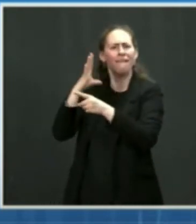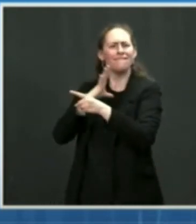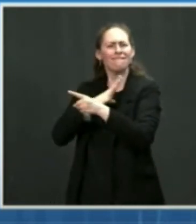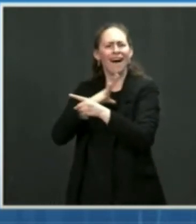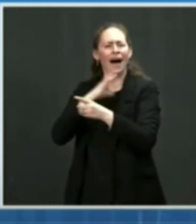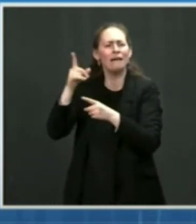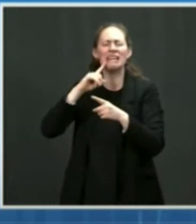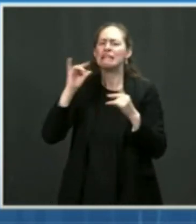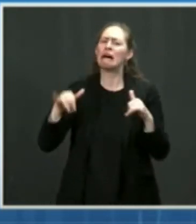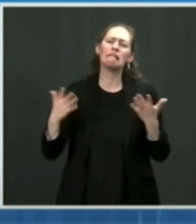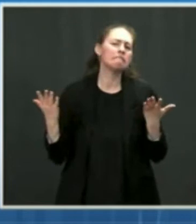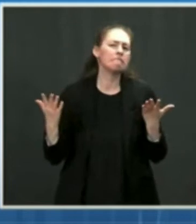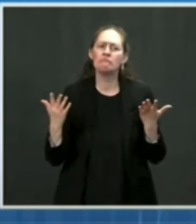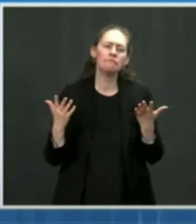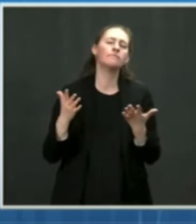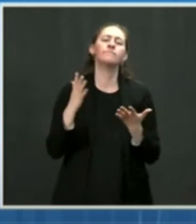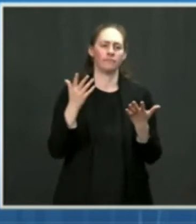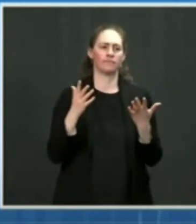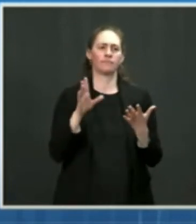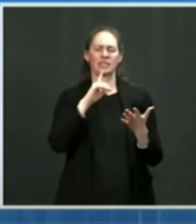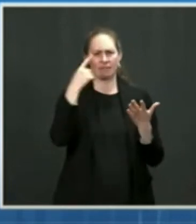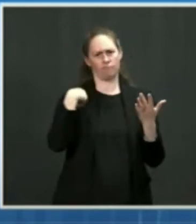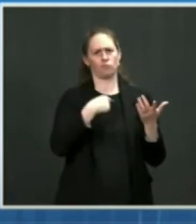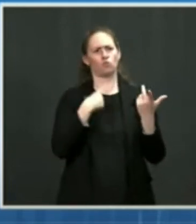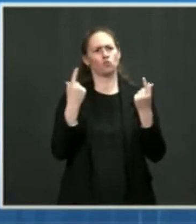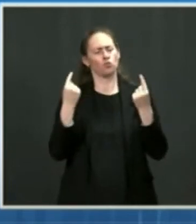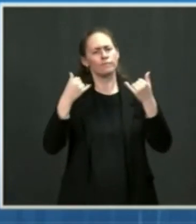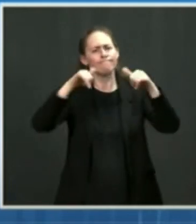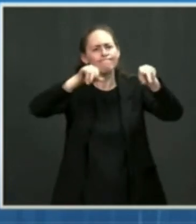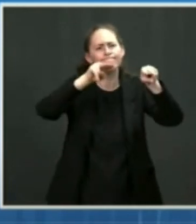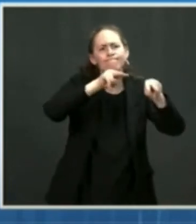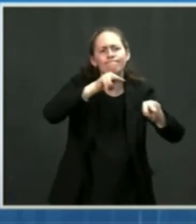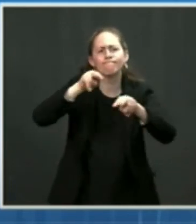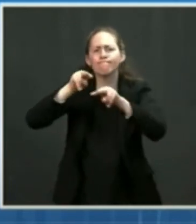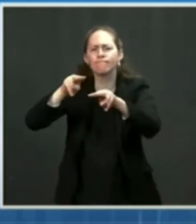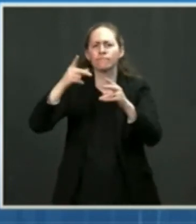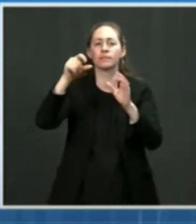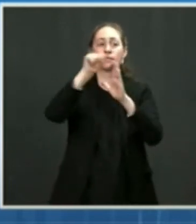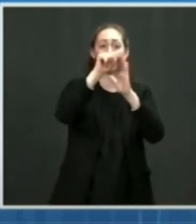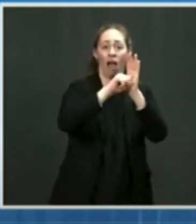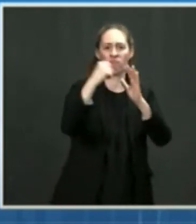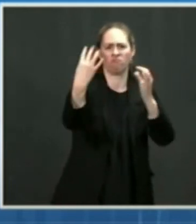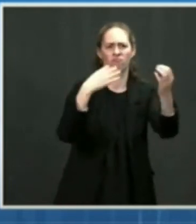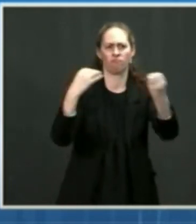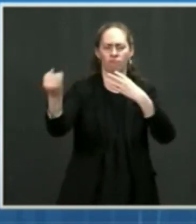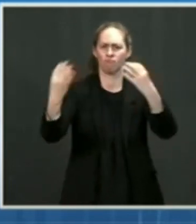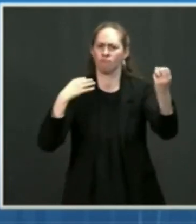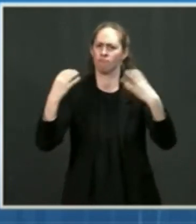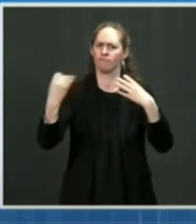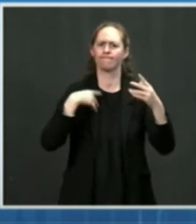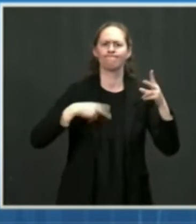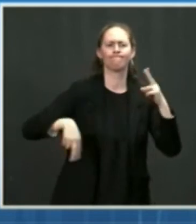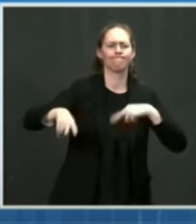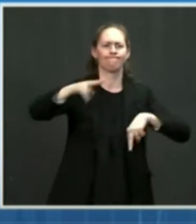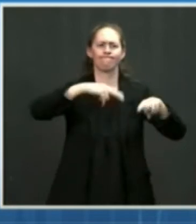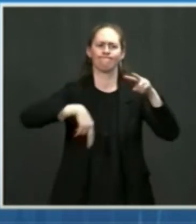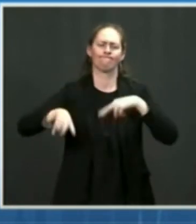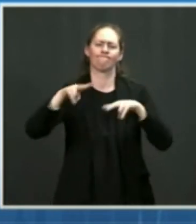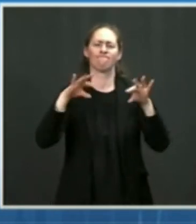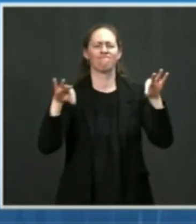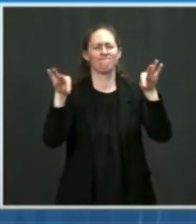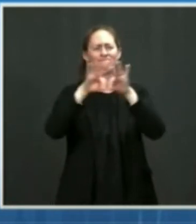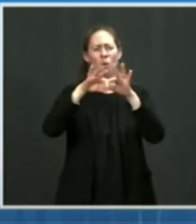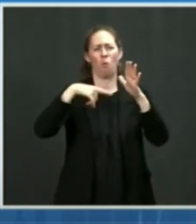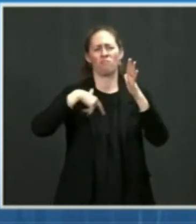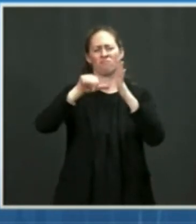and the ongoing surveillance data we see daily from states across the country underscore the critical need and an important